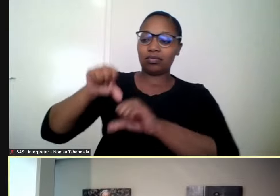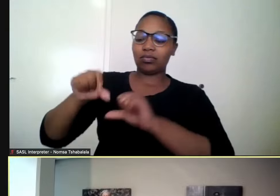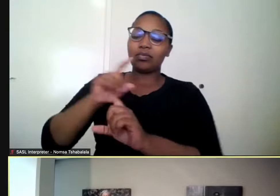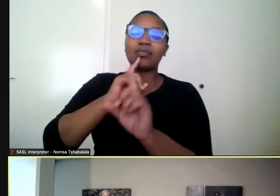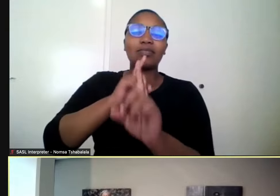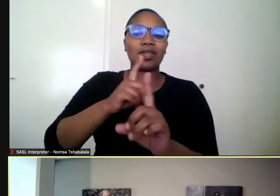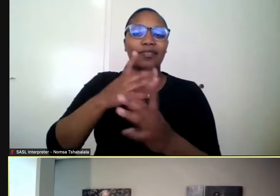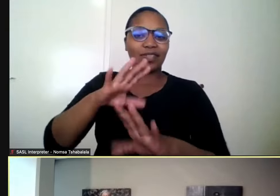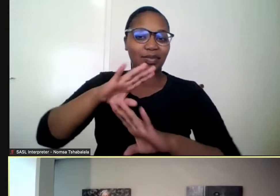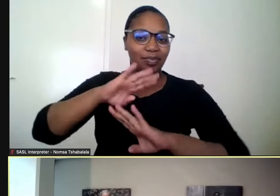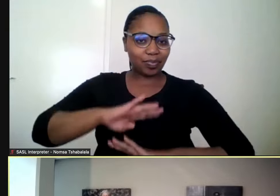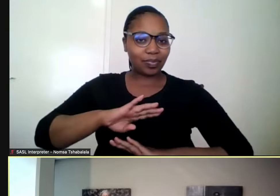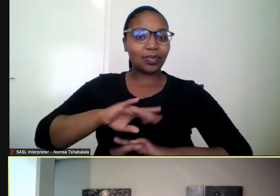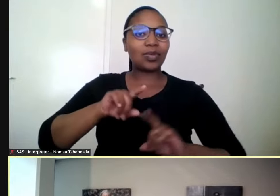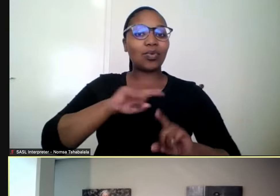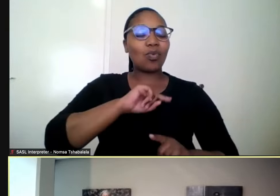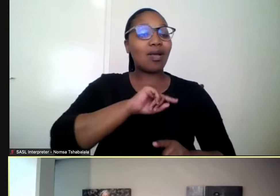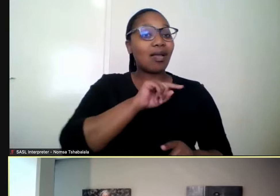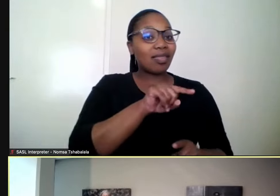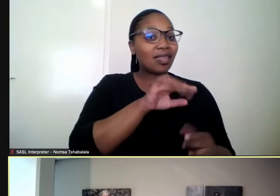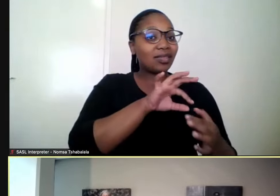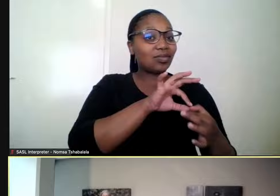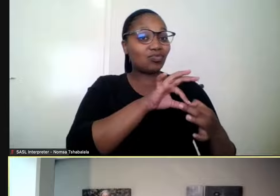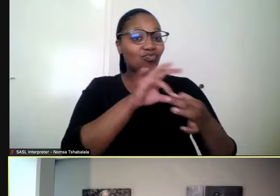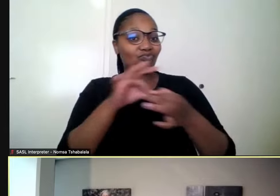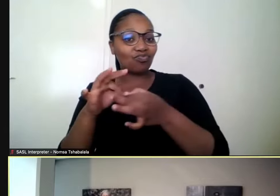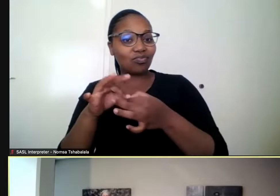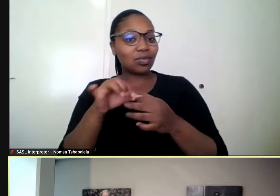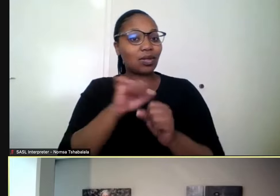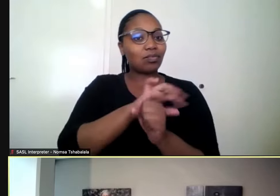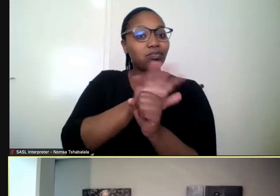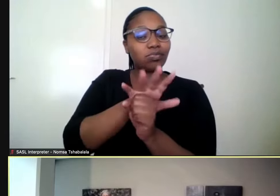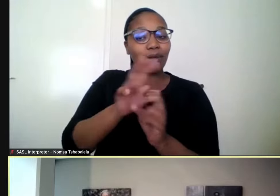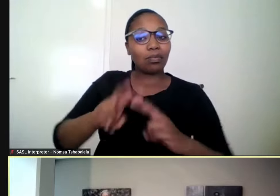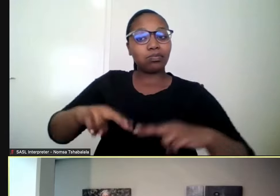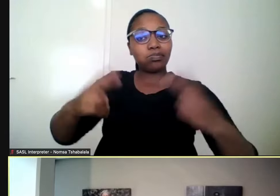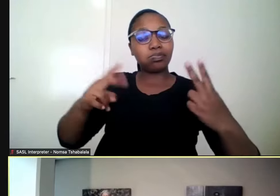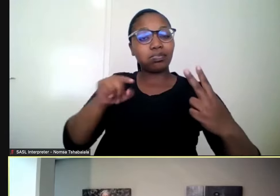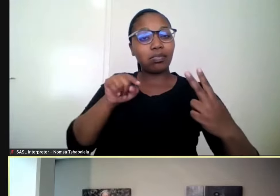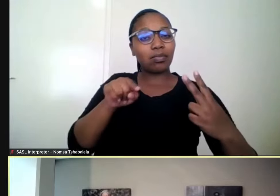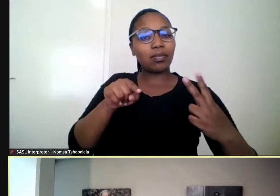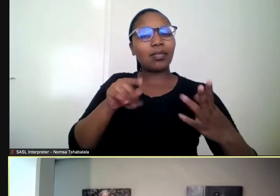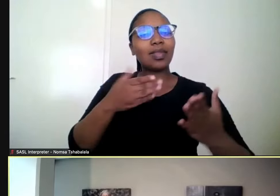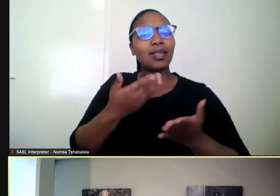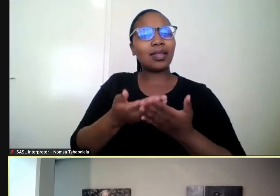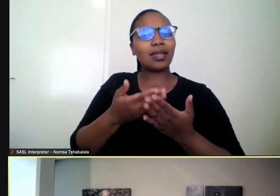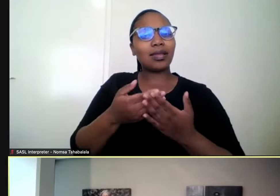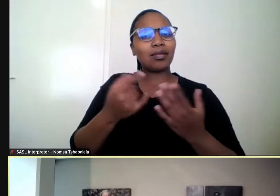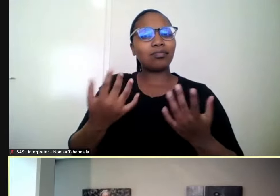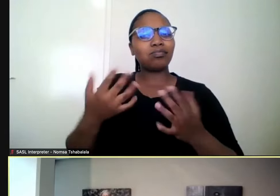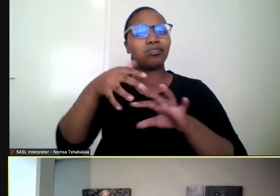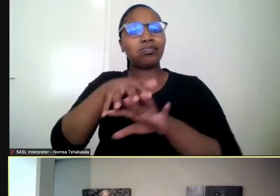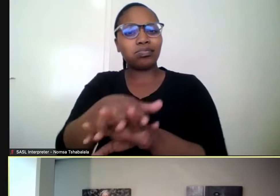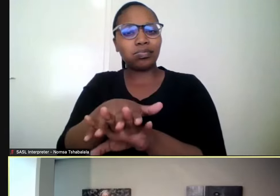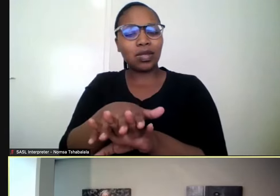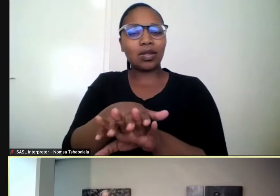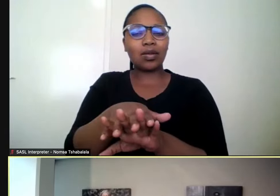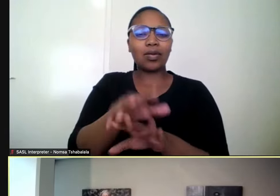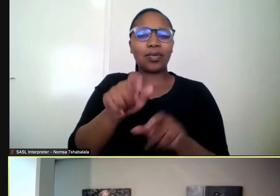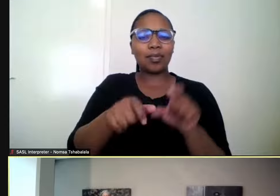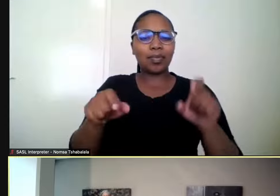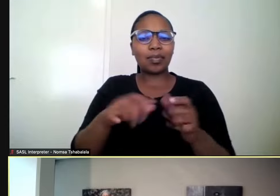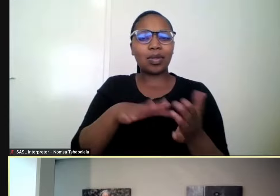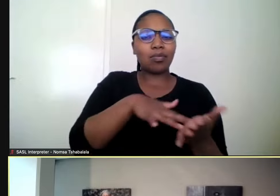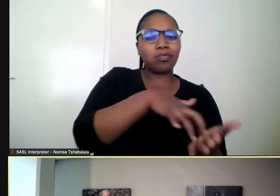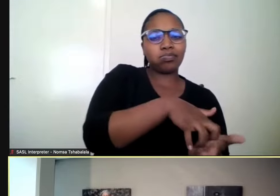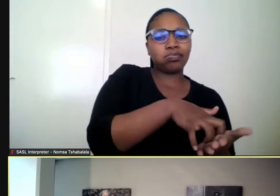how variants emerge and the role of immune compromised people on emergence of variants.